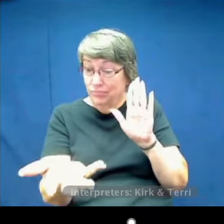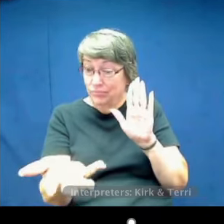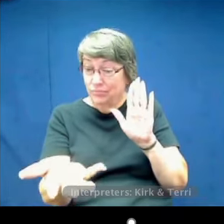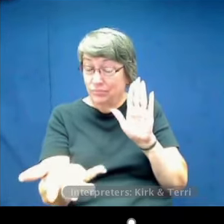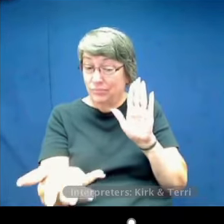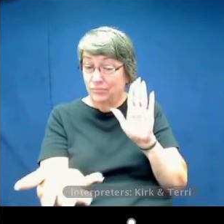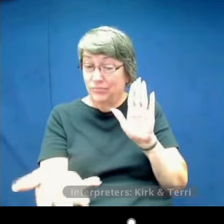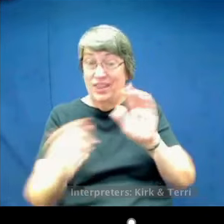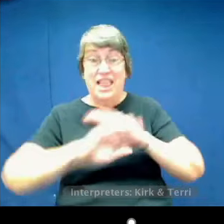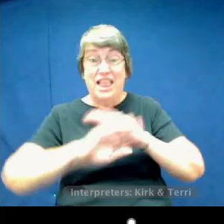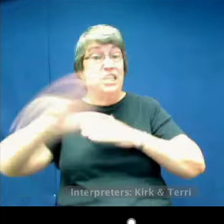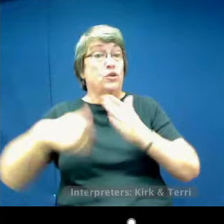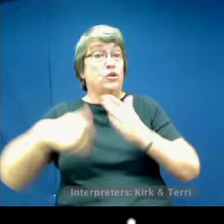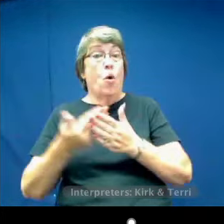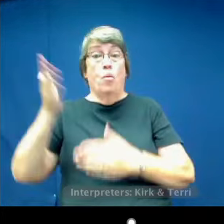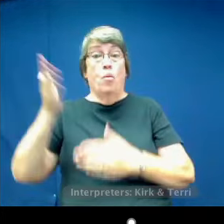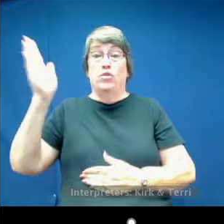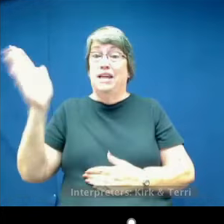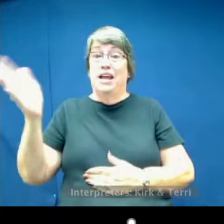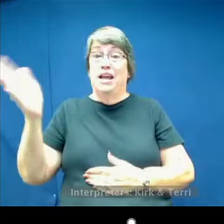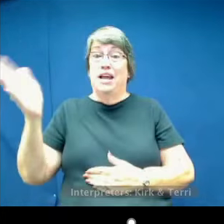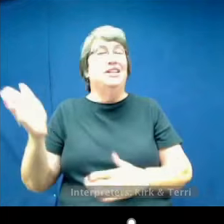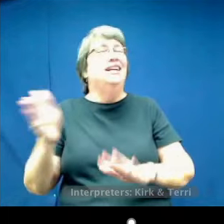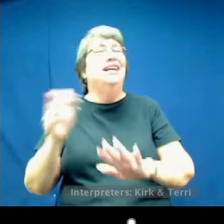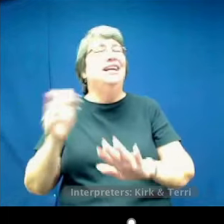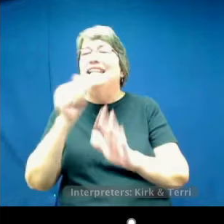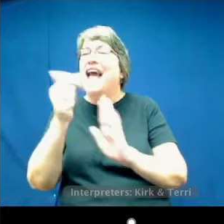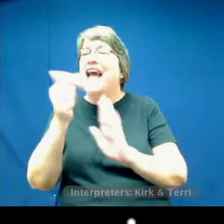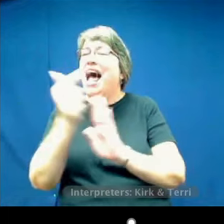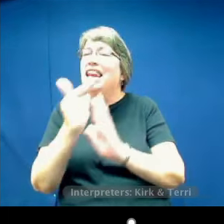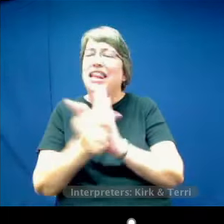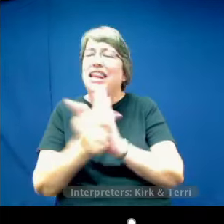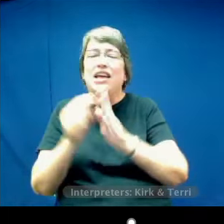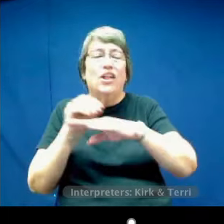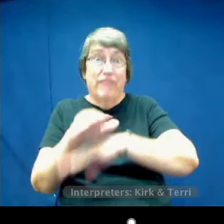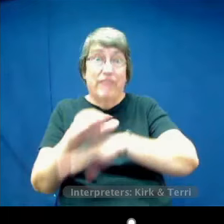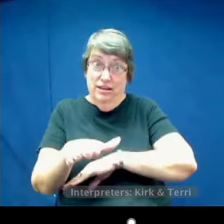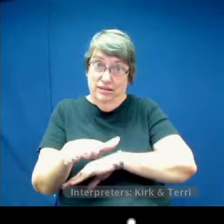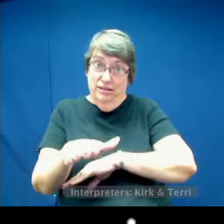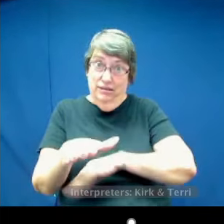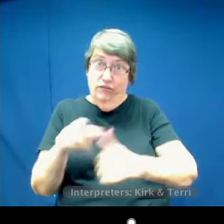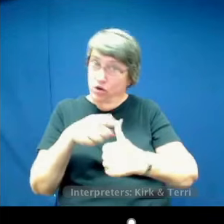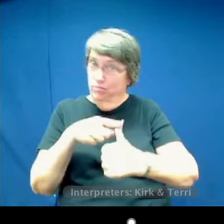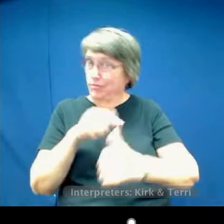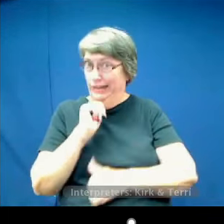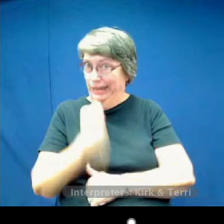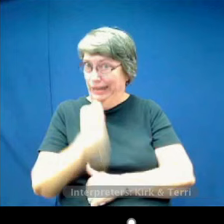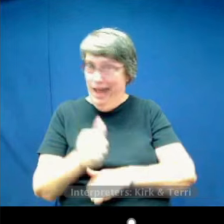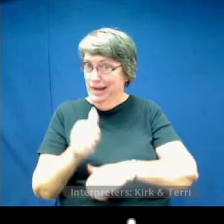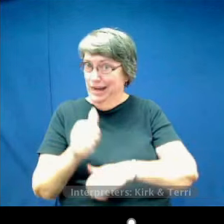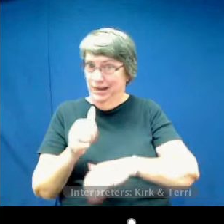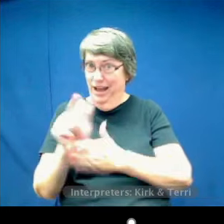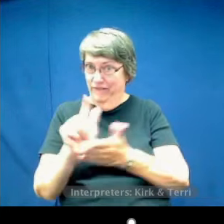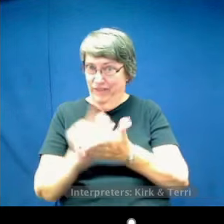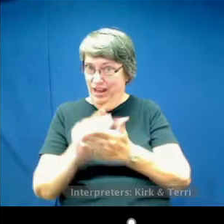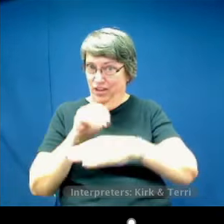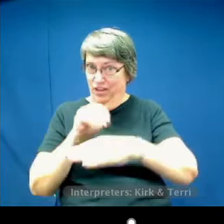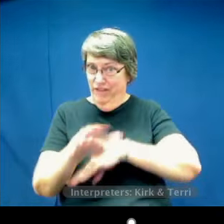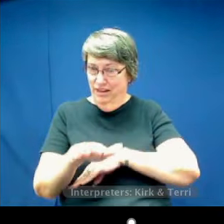this whole presentation is not to be considered legal advice, first of all. And I'll try to point out when I'm